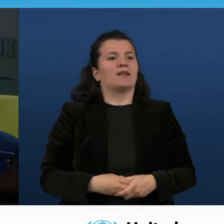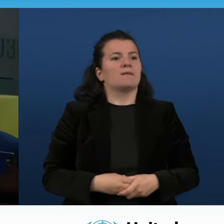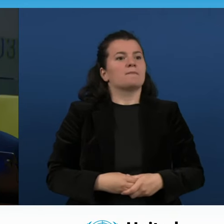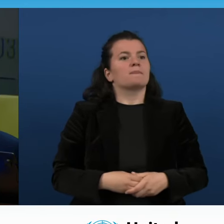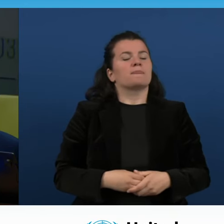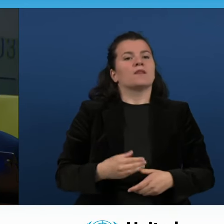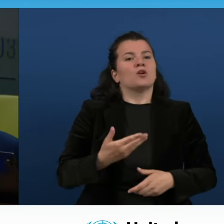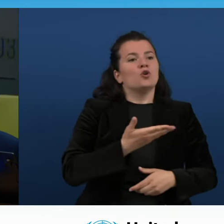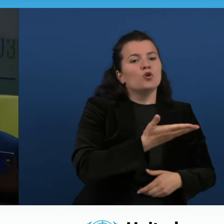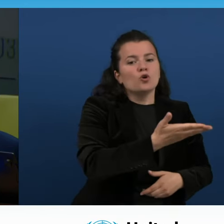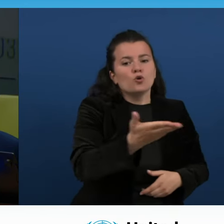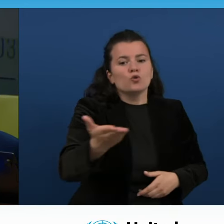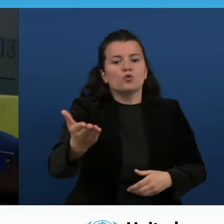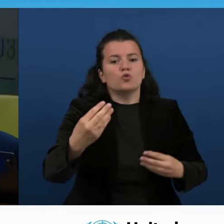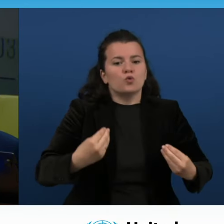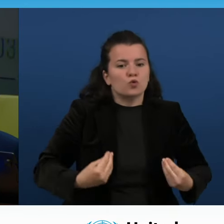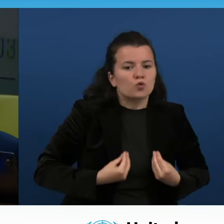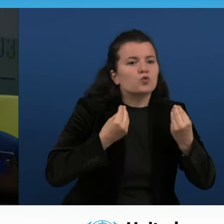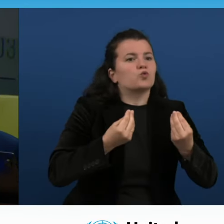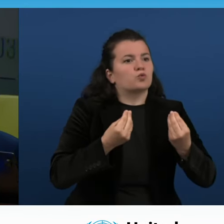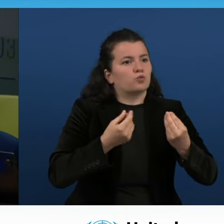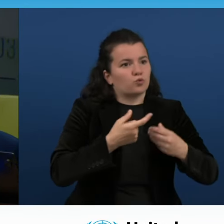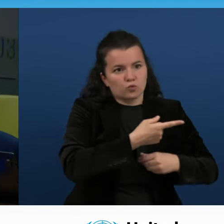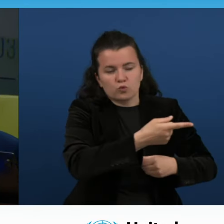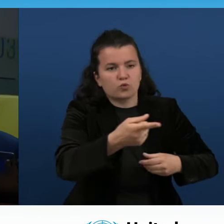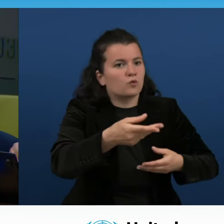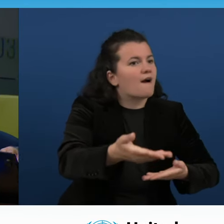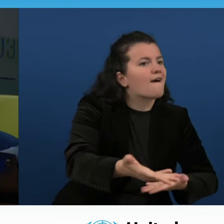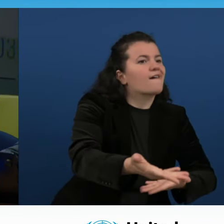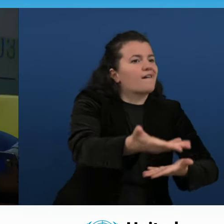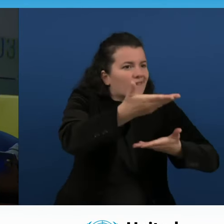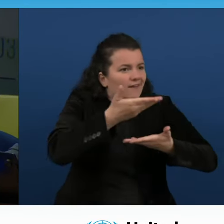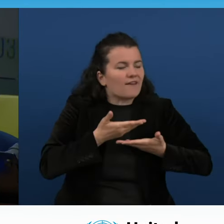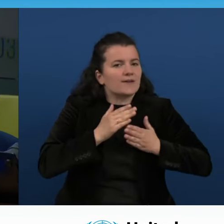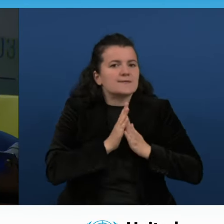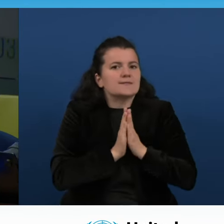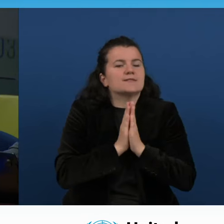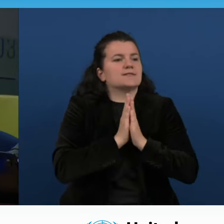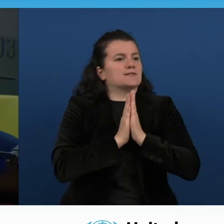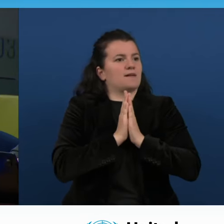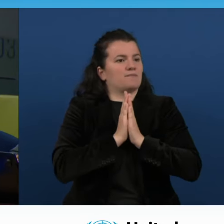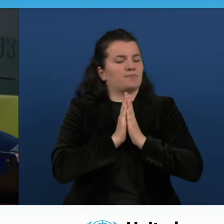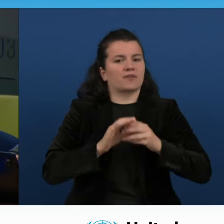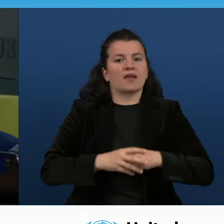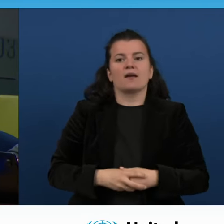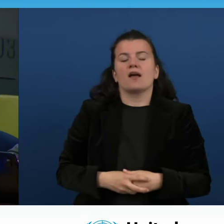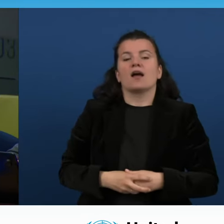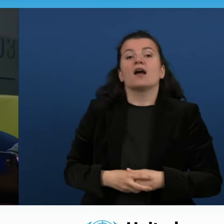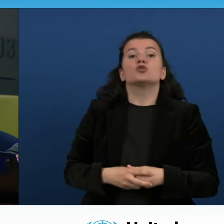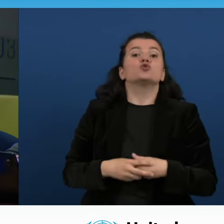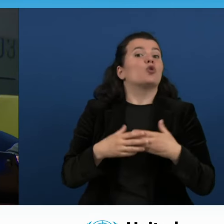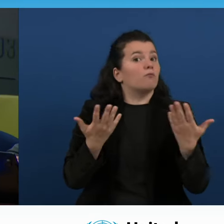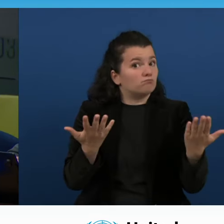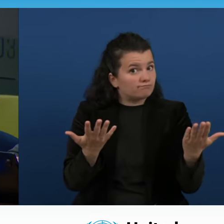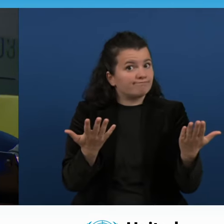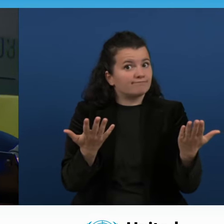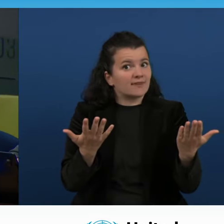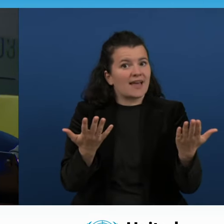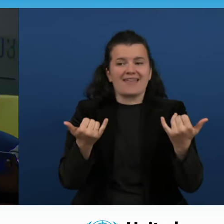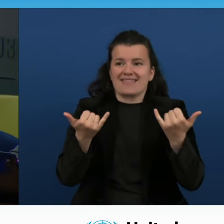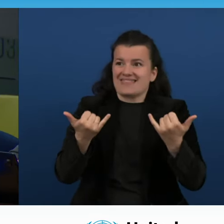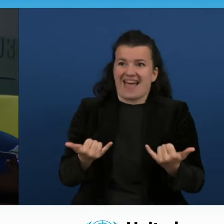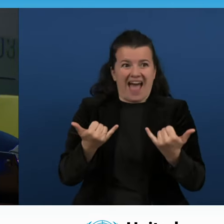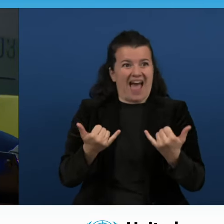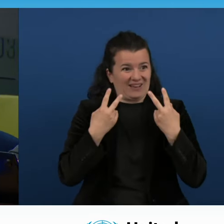needed, what we were lacking," end of quote. This force is renewed today with